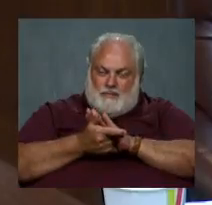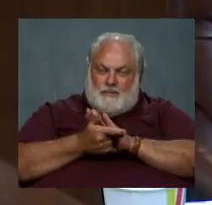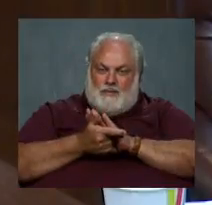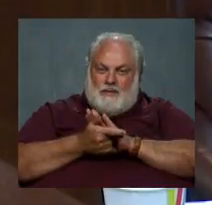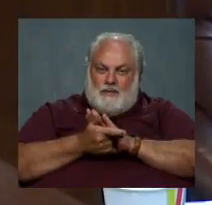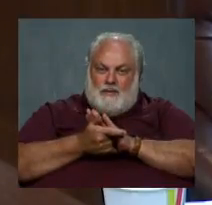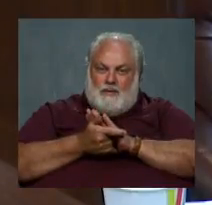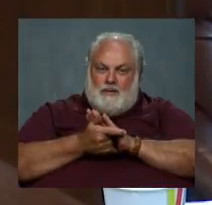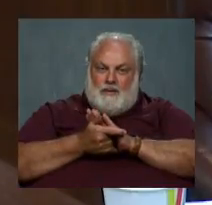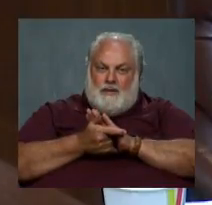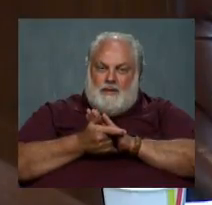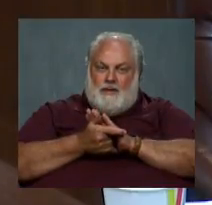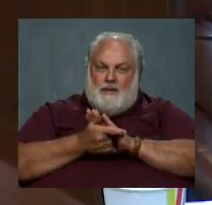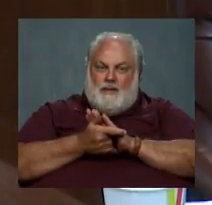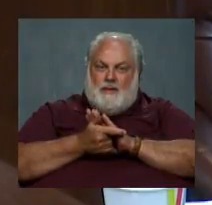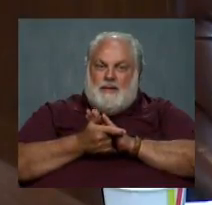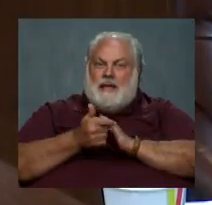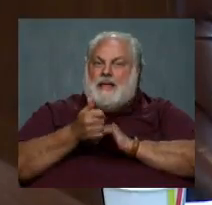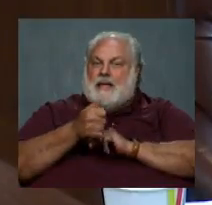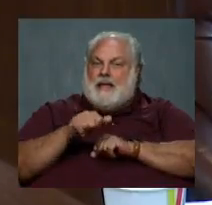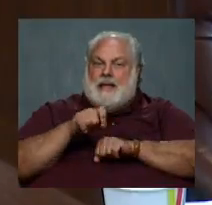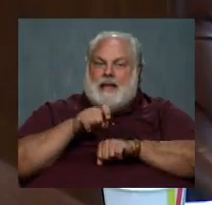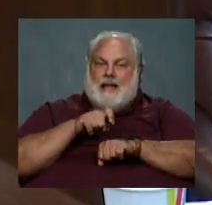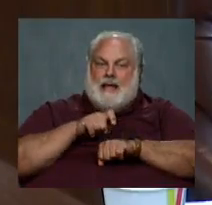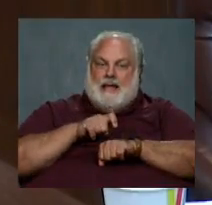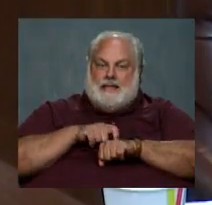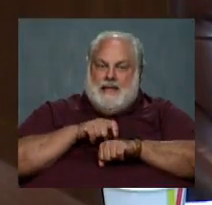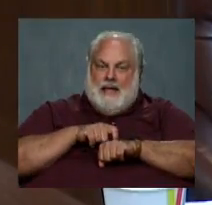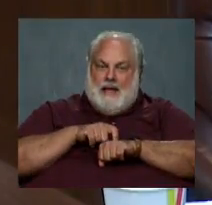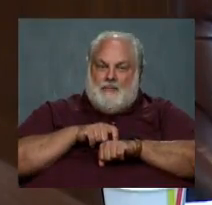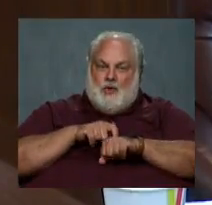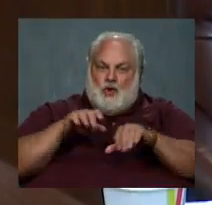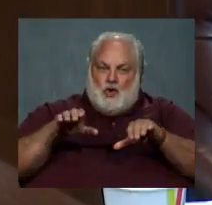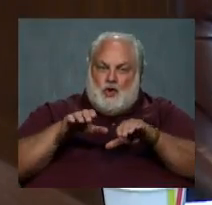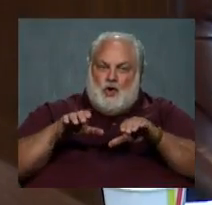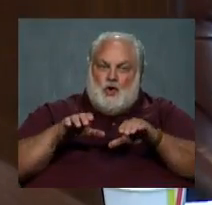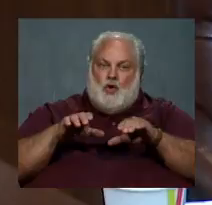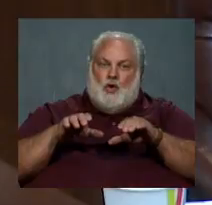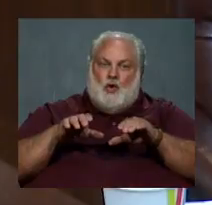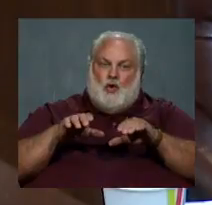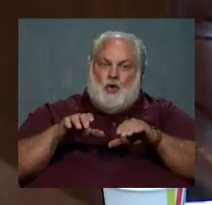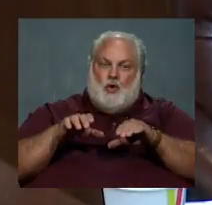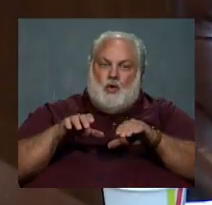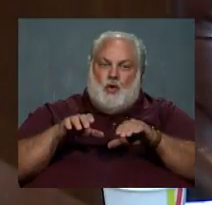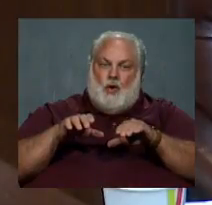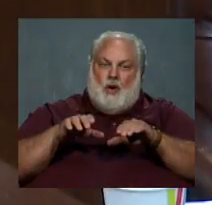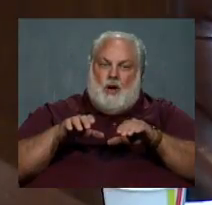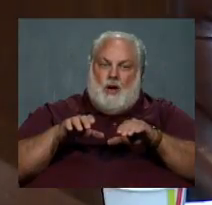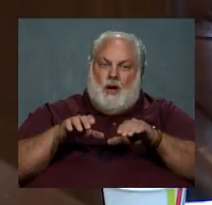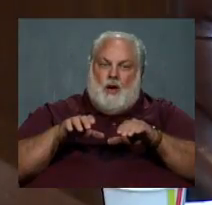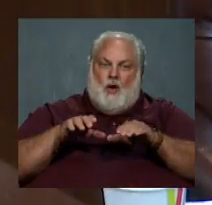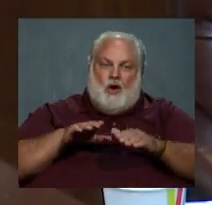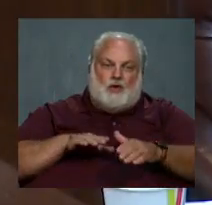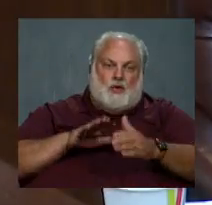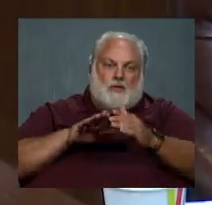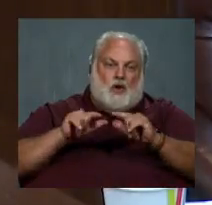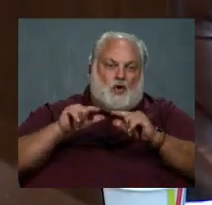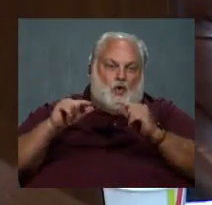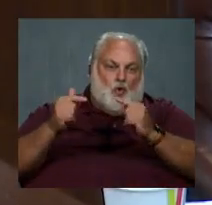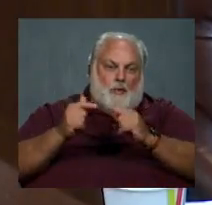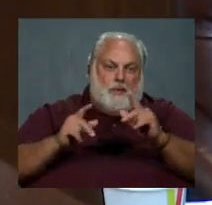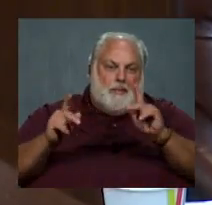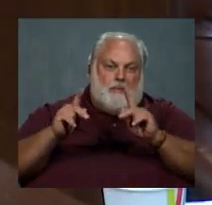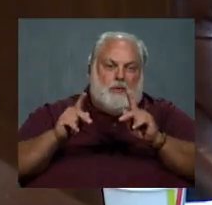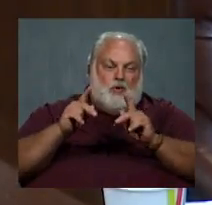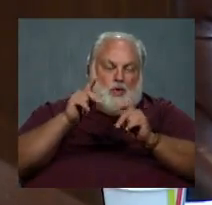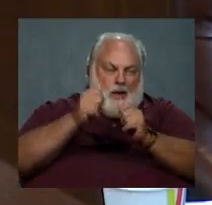I think that anytime you're doing something for a group of people, that you really need to be doing